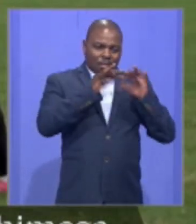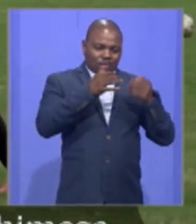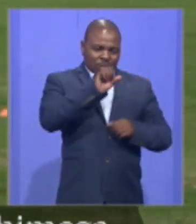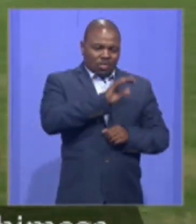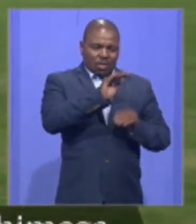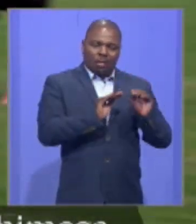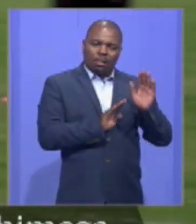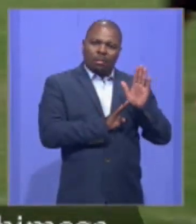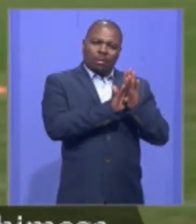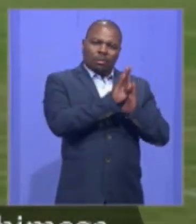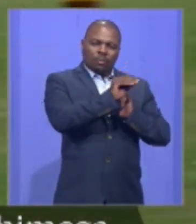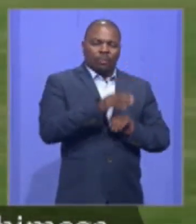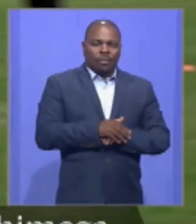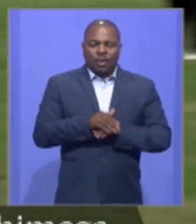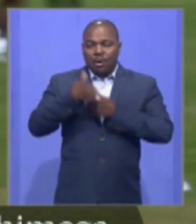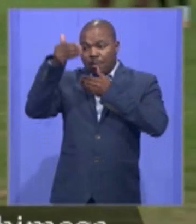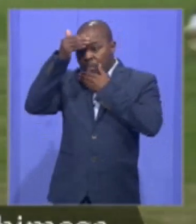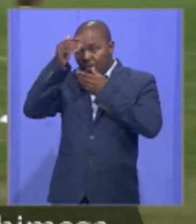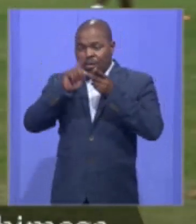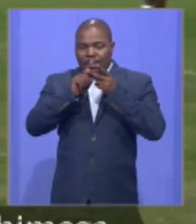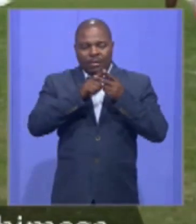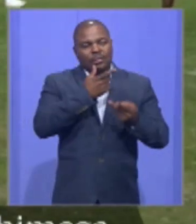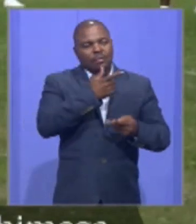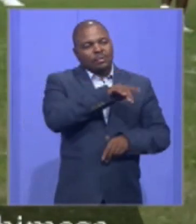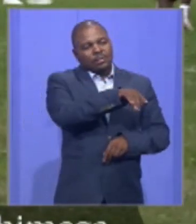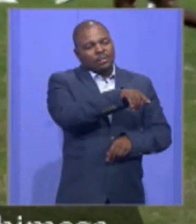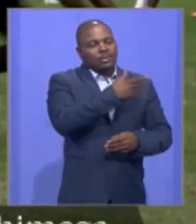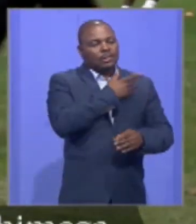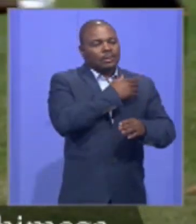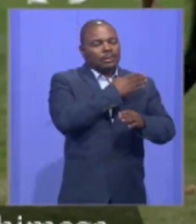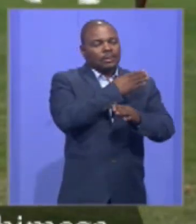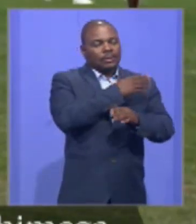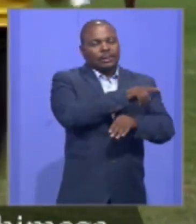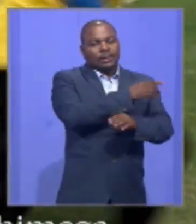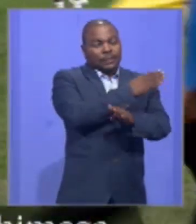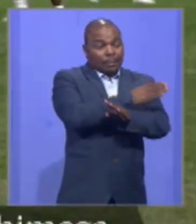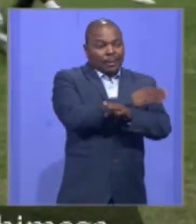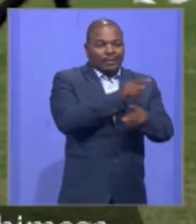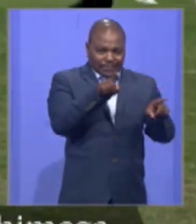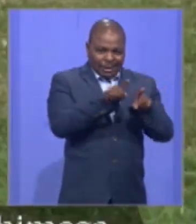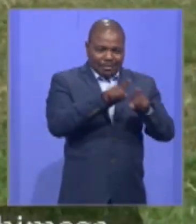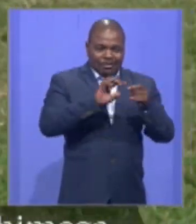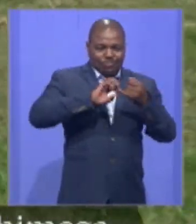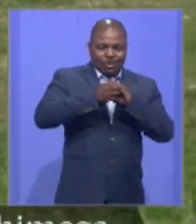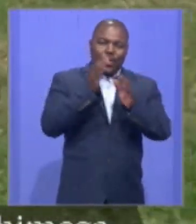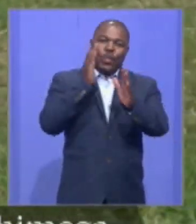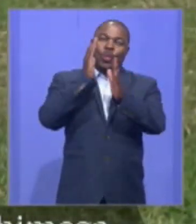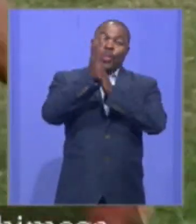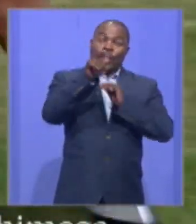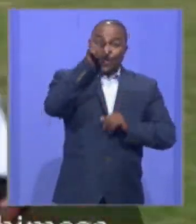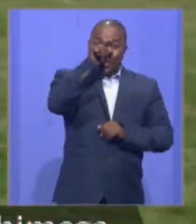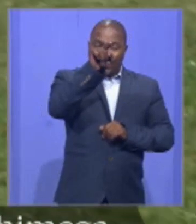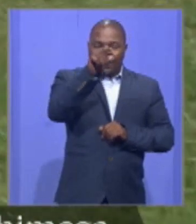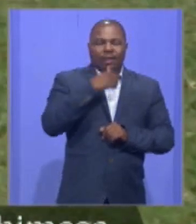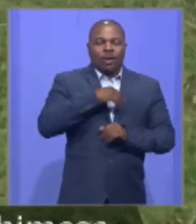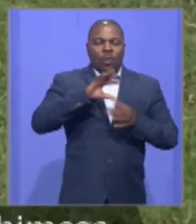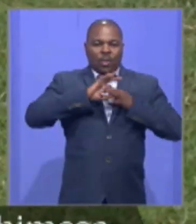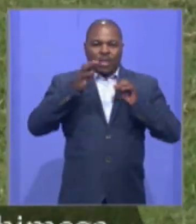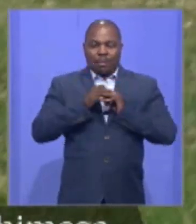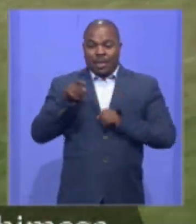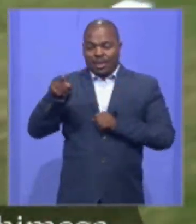Africa. Morocco le Zambia le tšona di lwela maemo a go ya di-Olympiking gomme Morocco e maemong a